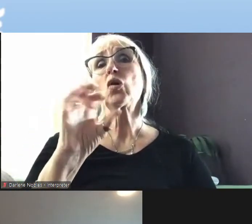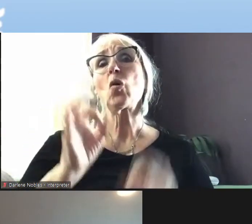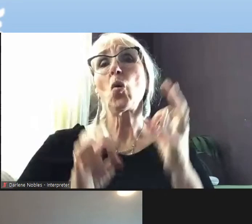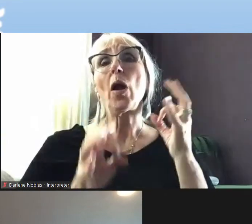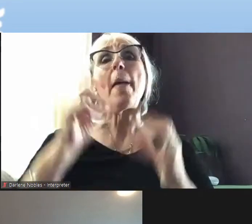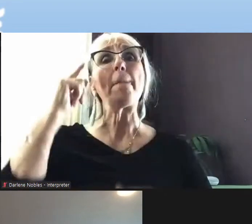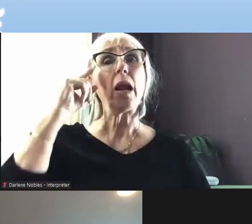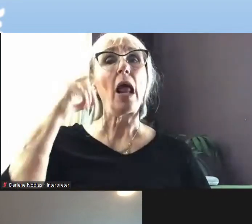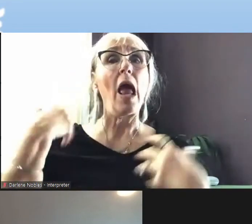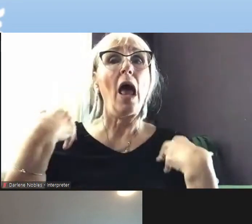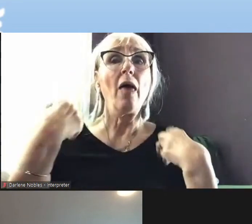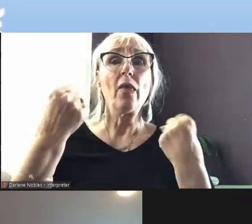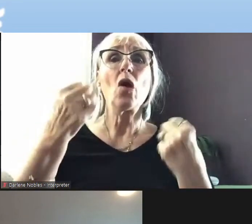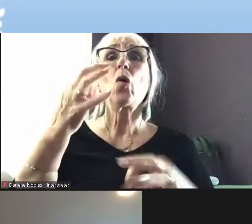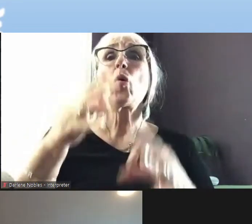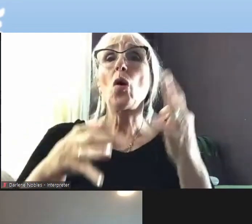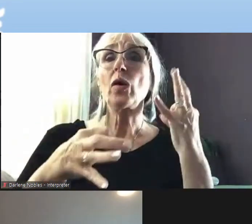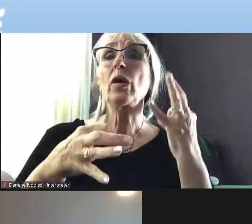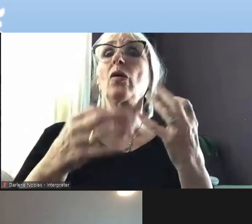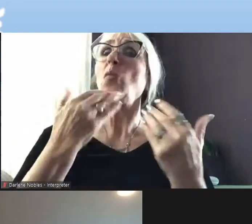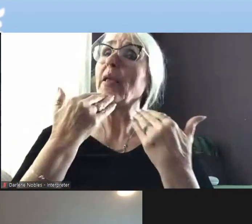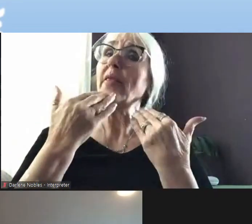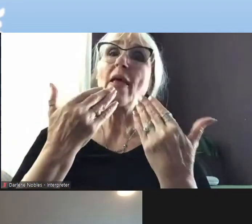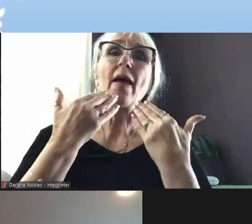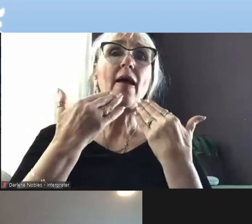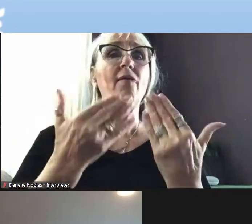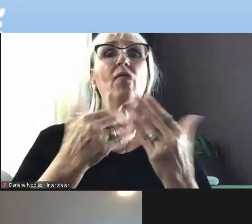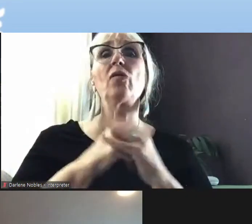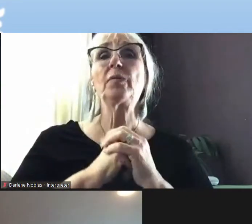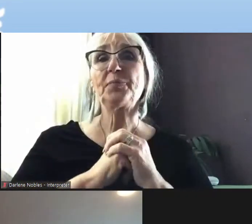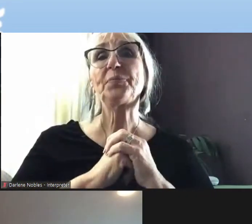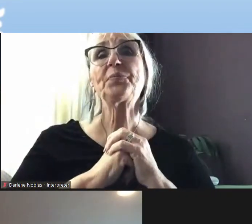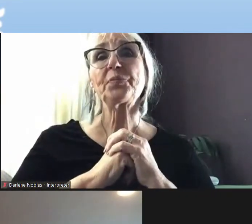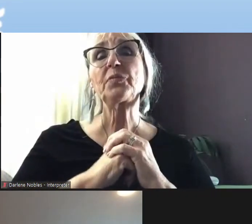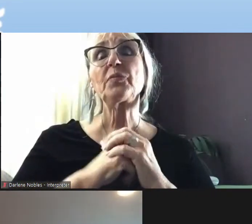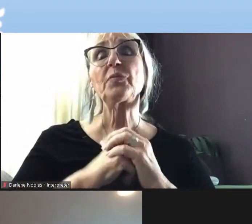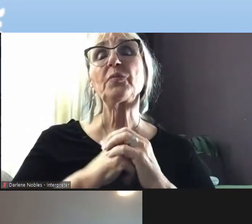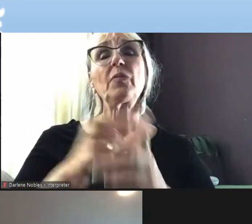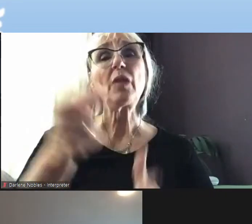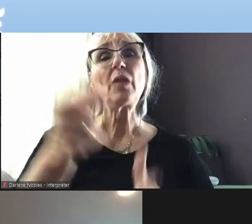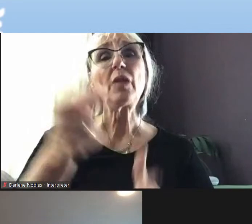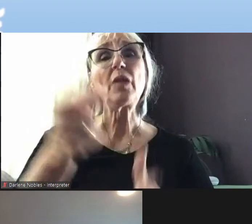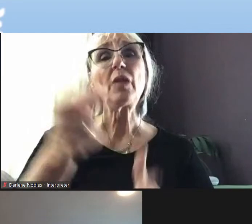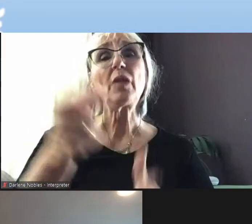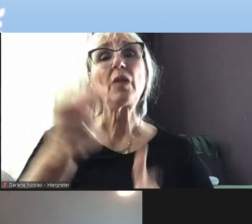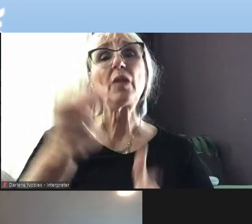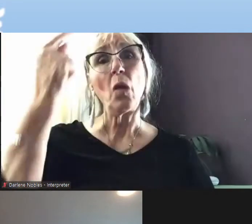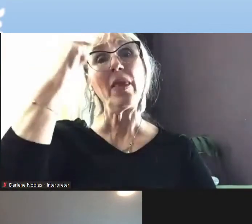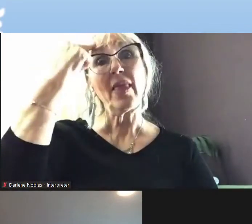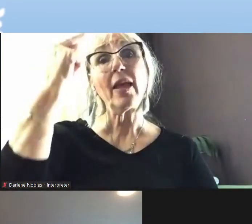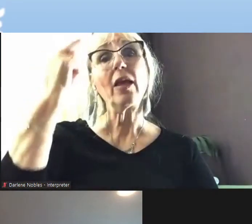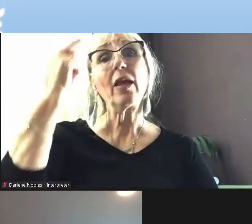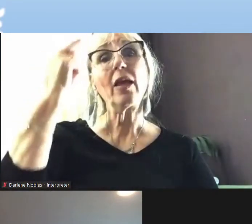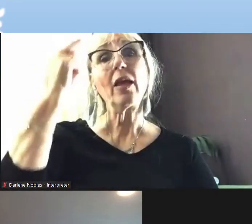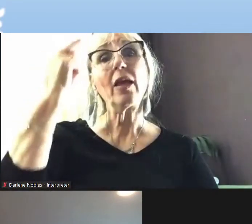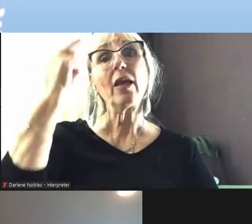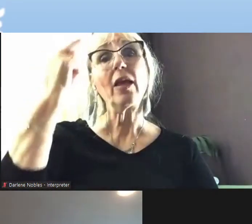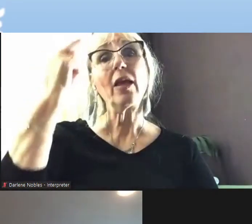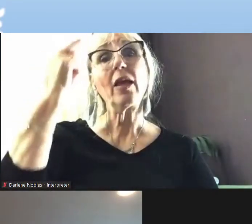which we think will be really change our county and how we approach